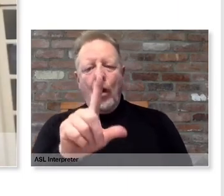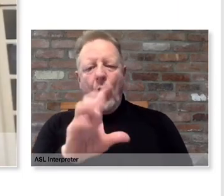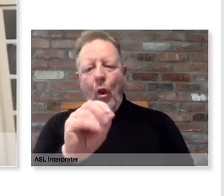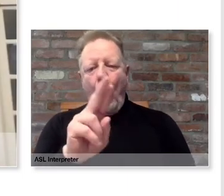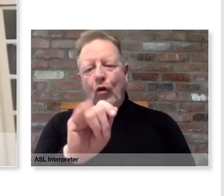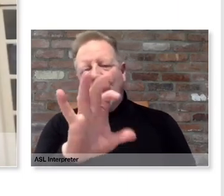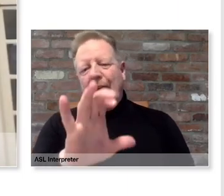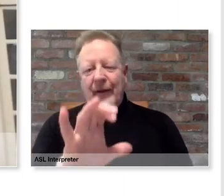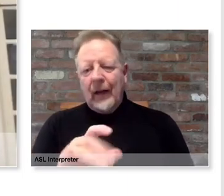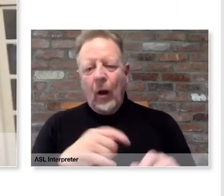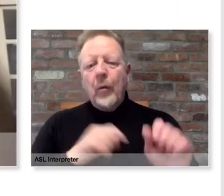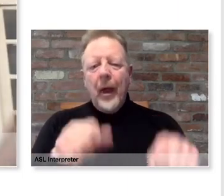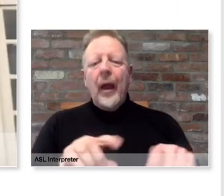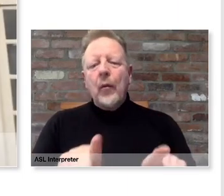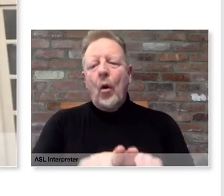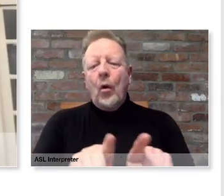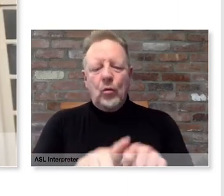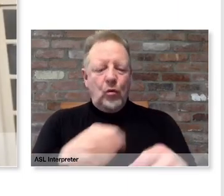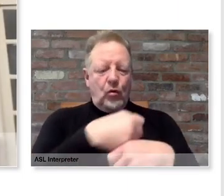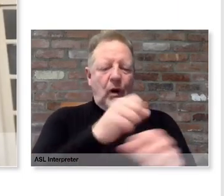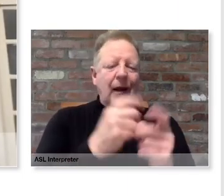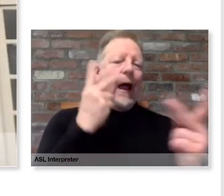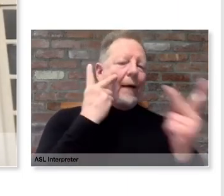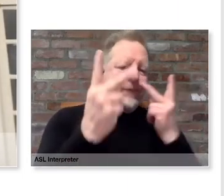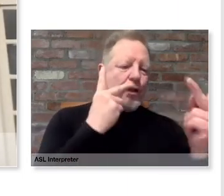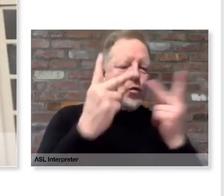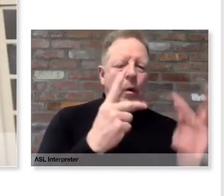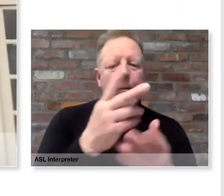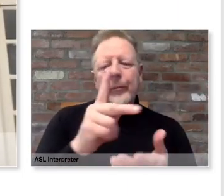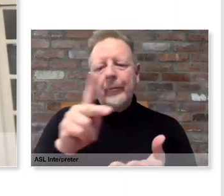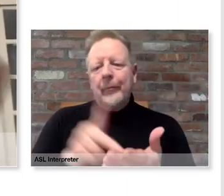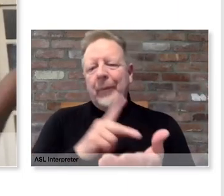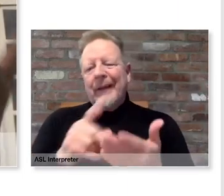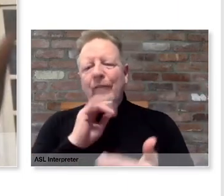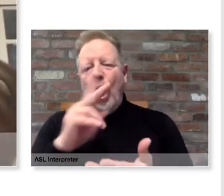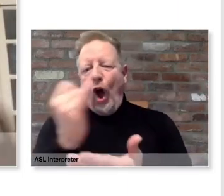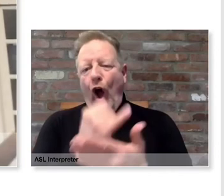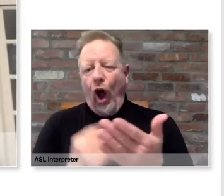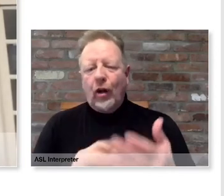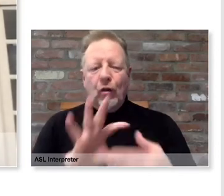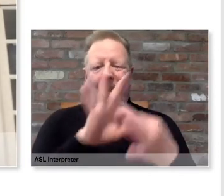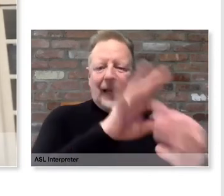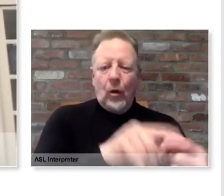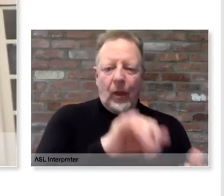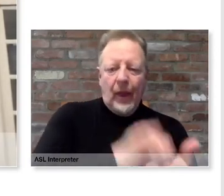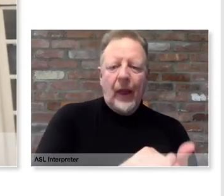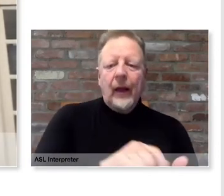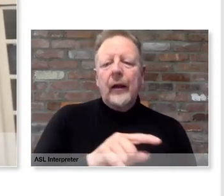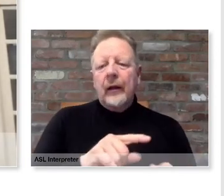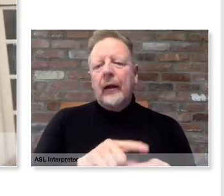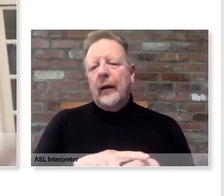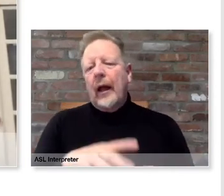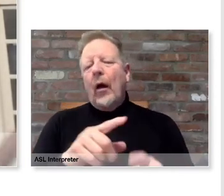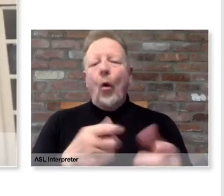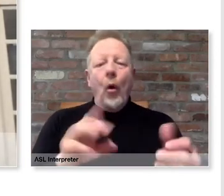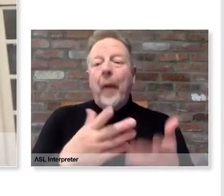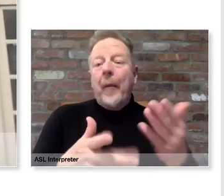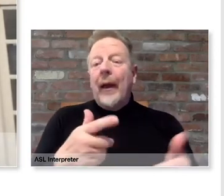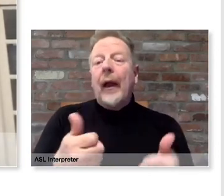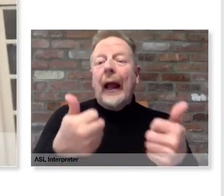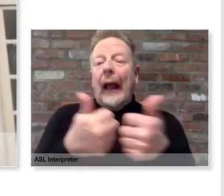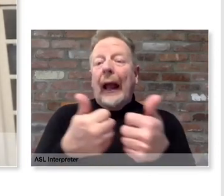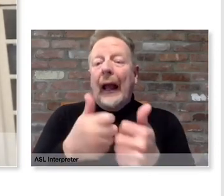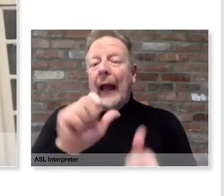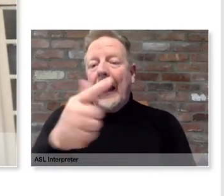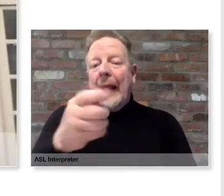I would be able to also create a visual piece of art around it, which is, right, I'd also be able to gamify it in somehow. That's one we haven't talked about. It's another